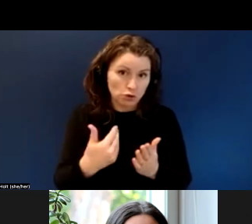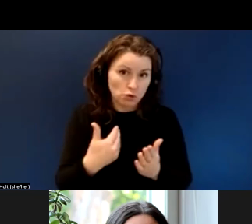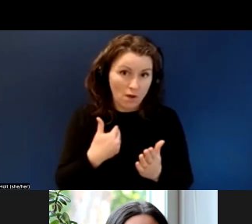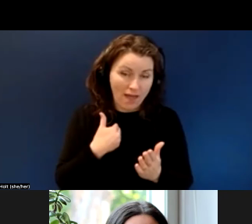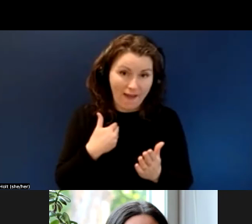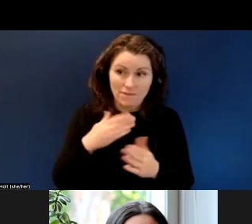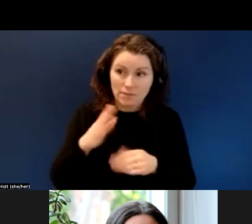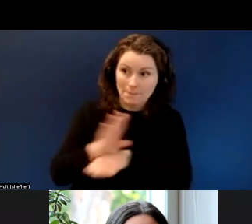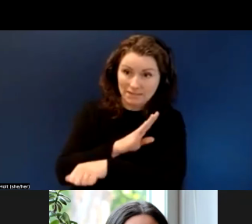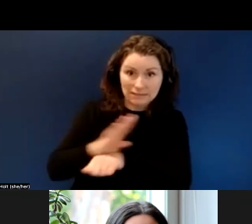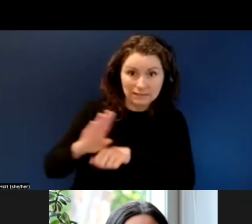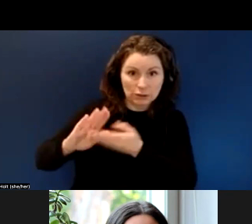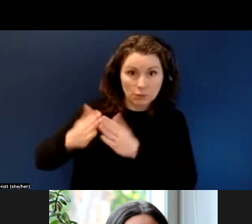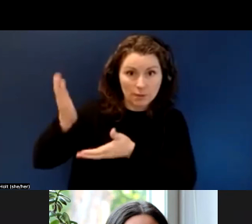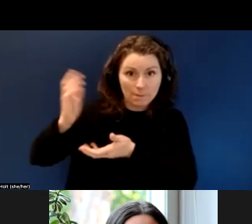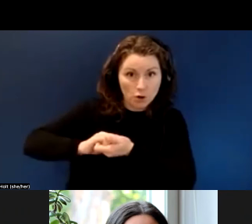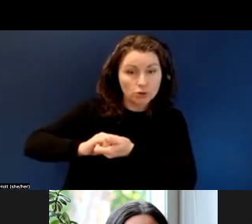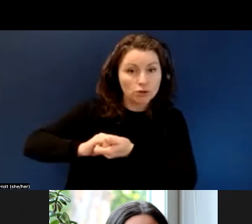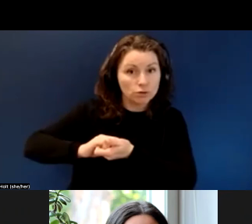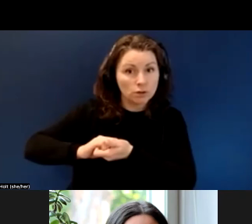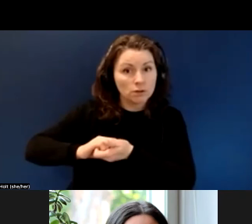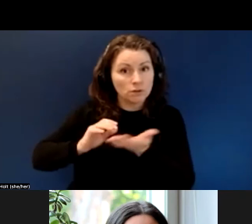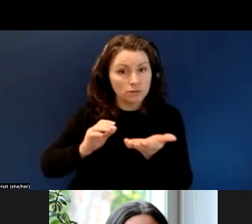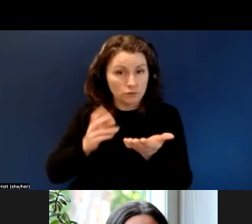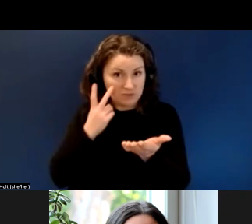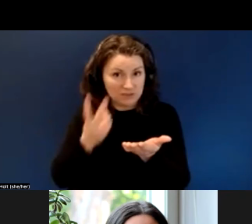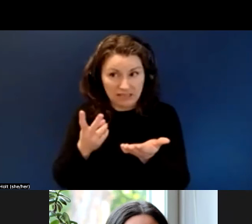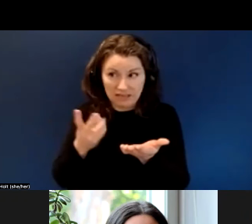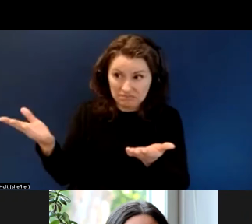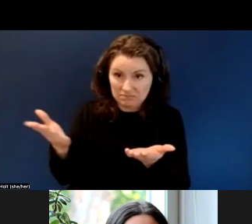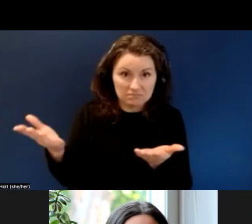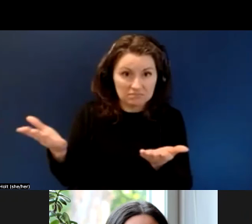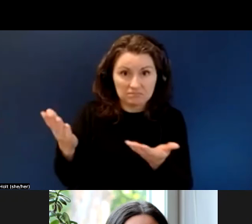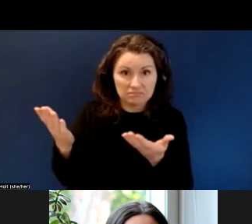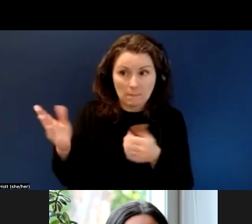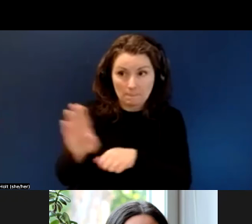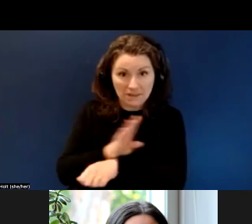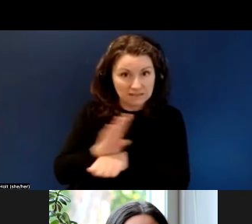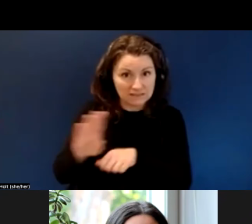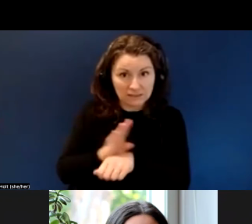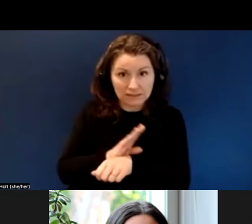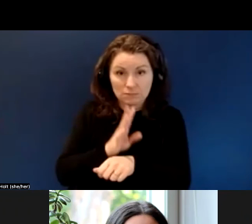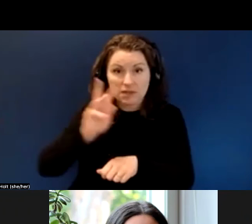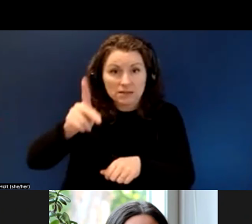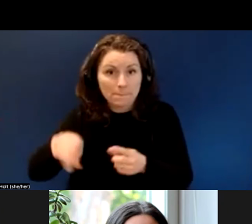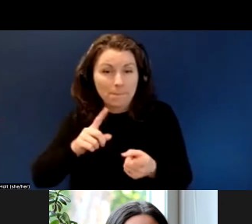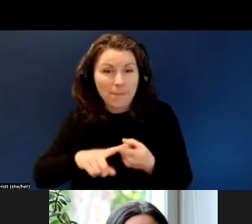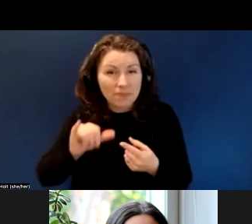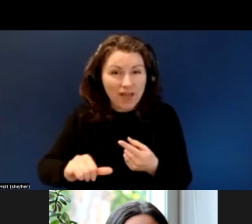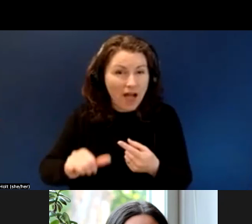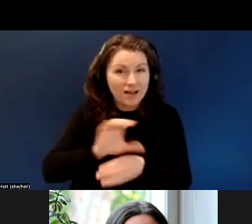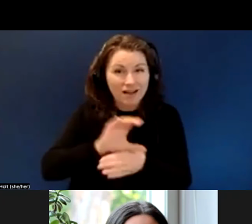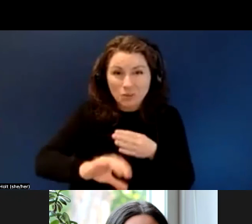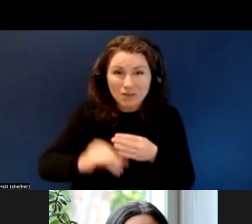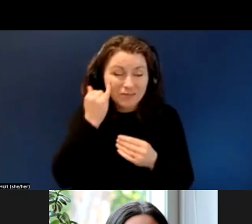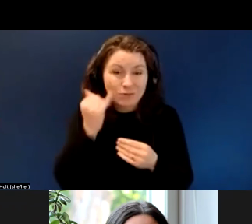business community, and have you seen, have there been businesses that have been outspoken about this and talked about the consequences of